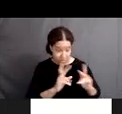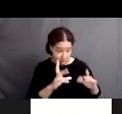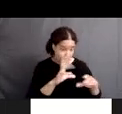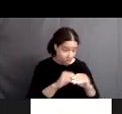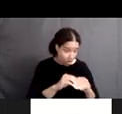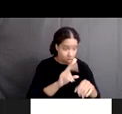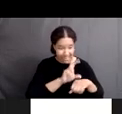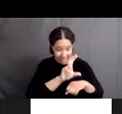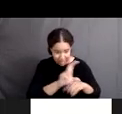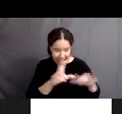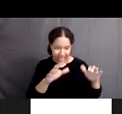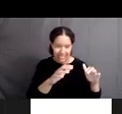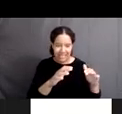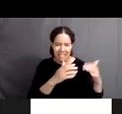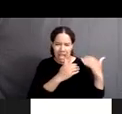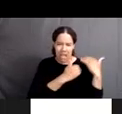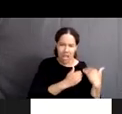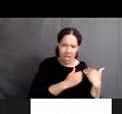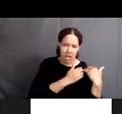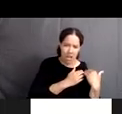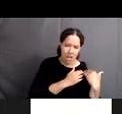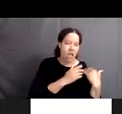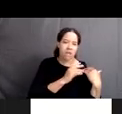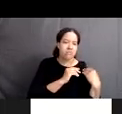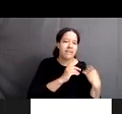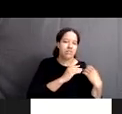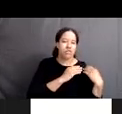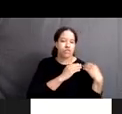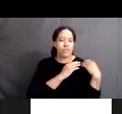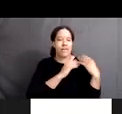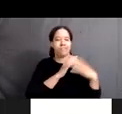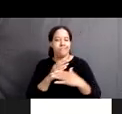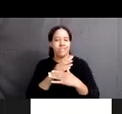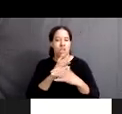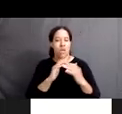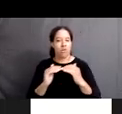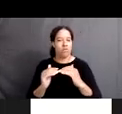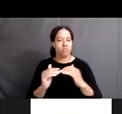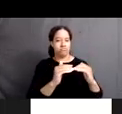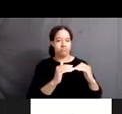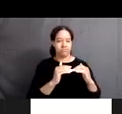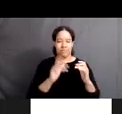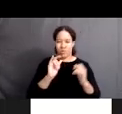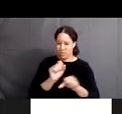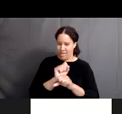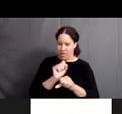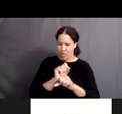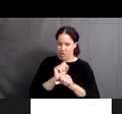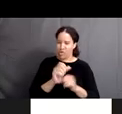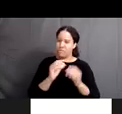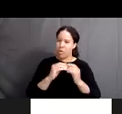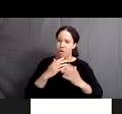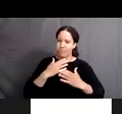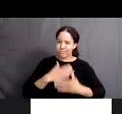believe in, that heavy work becomes more joyful. And the decisions that are made are